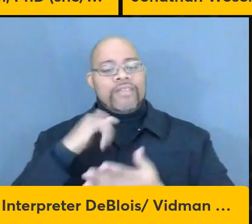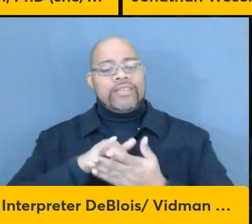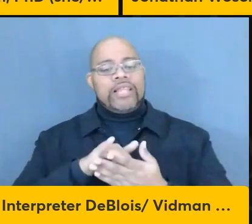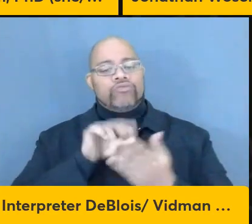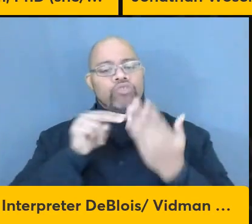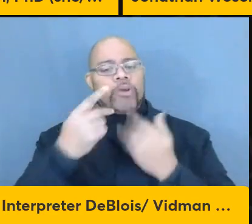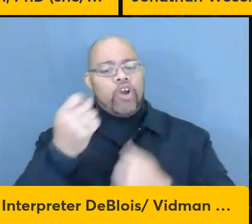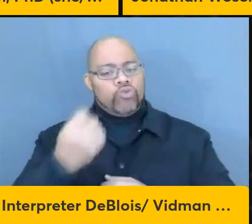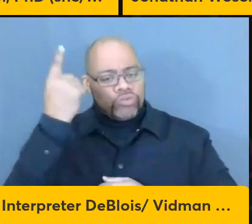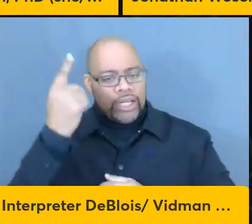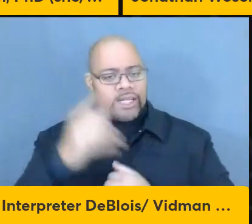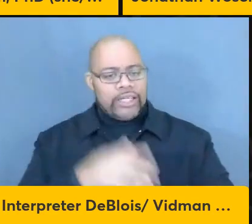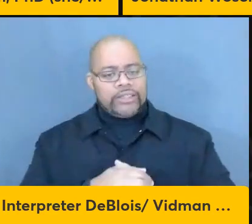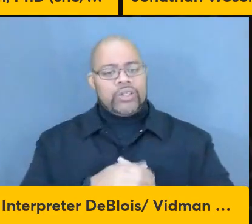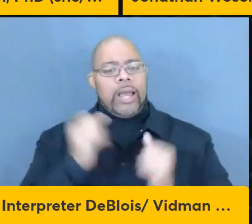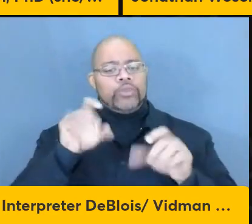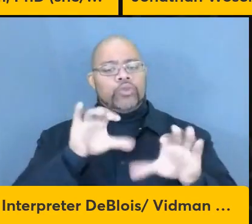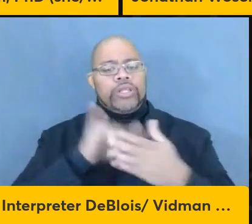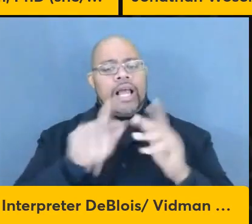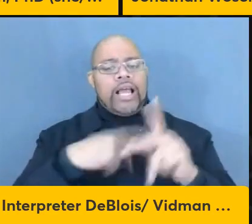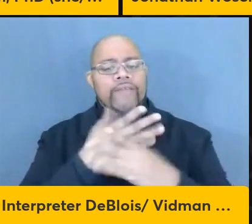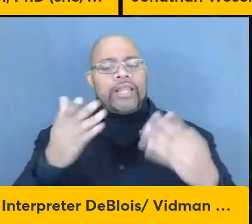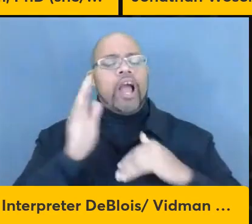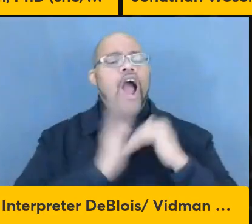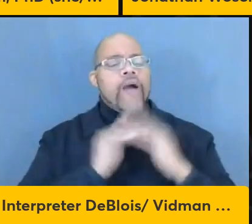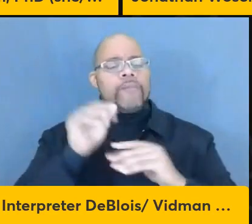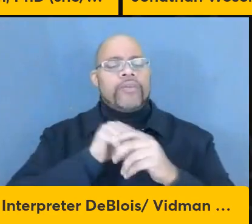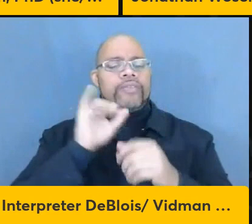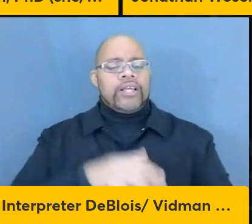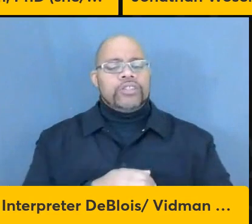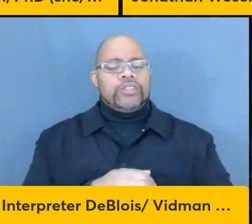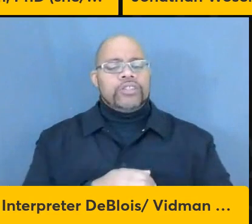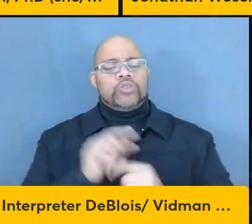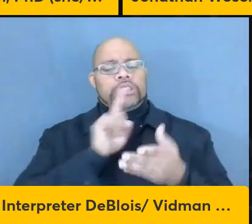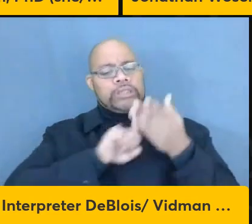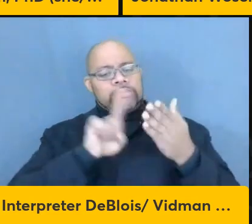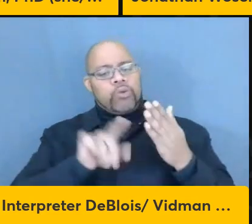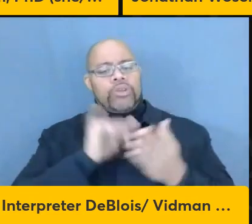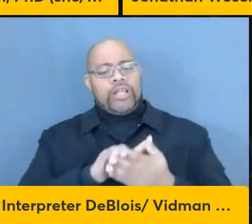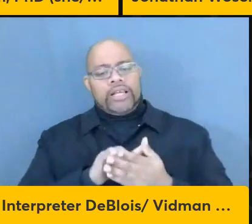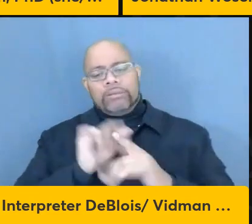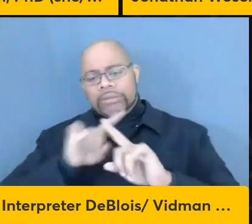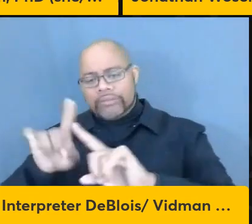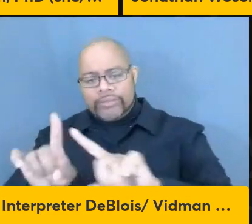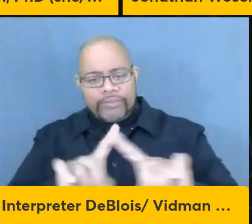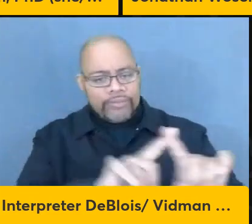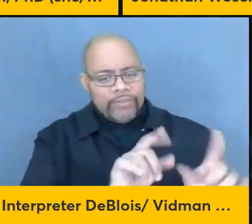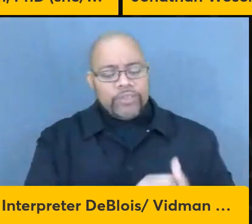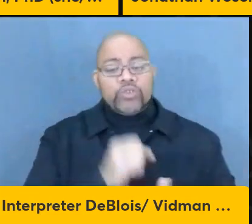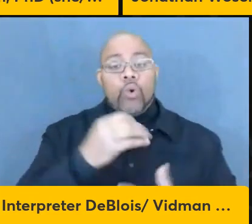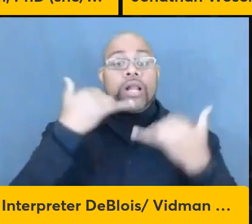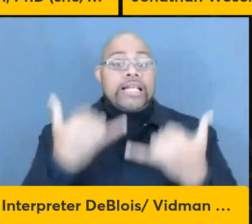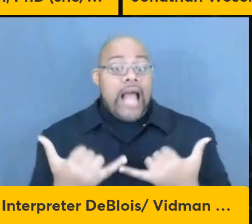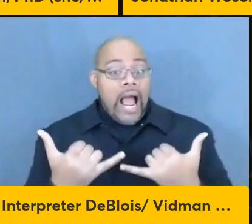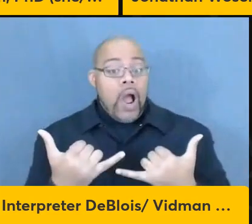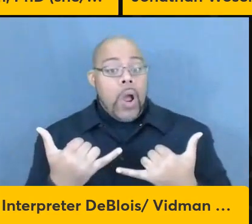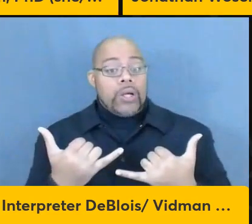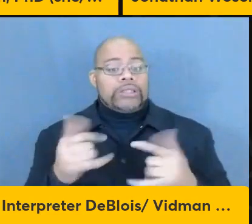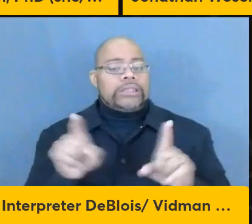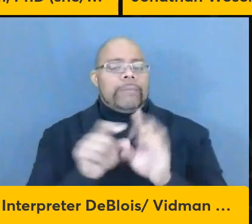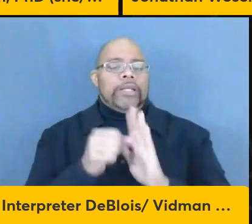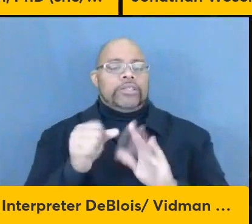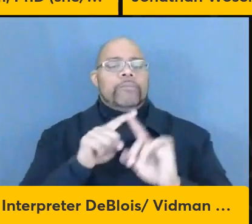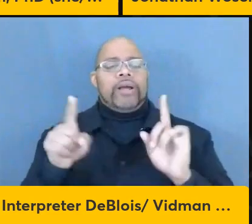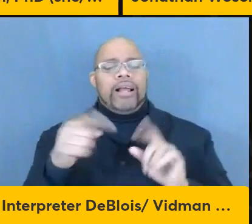transparency, understanding with the supervisor to be able to do that kind of stuff, to be comfortable in that position, to explore this. So now we're at the same page, but